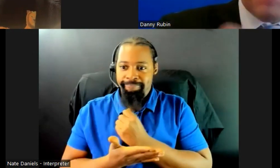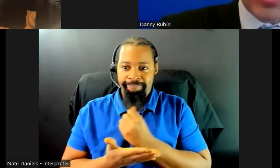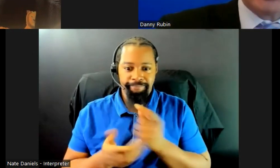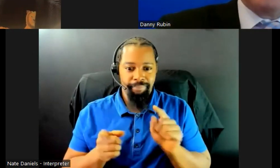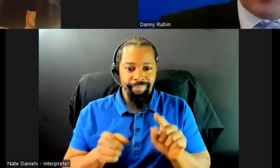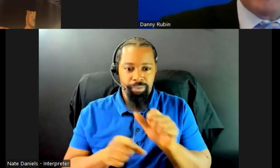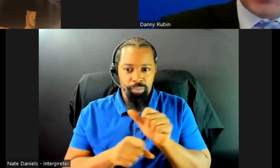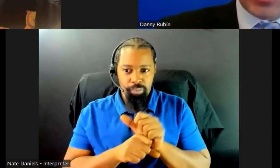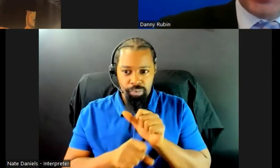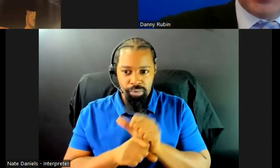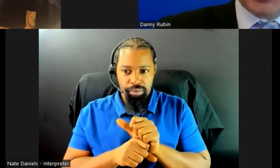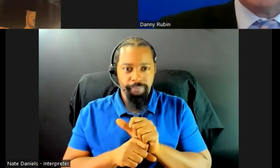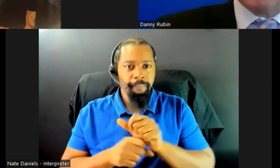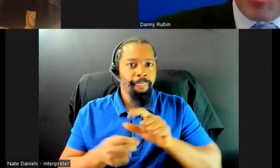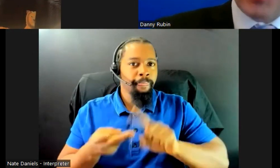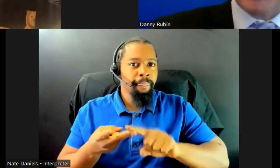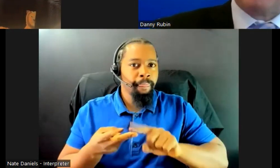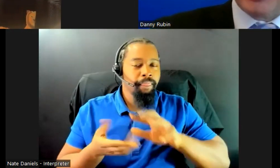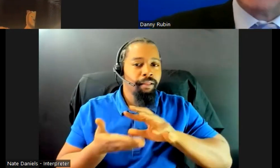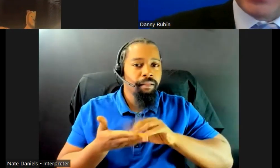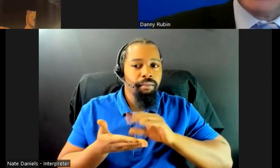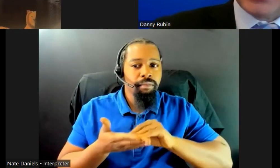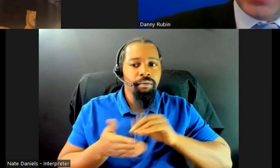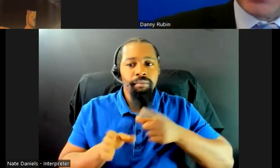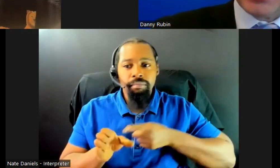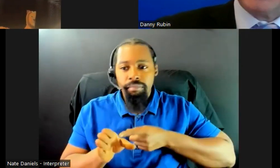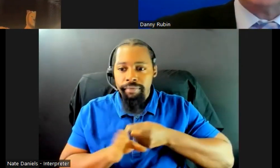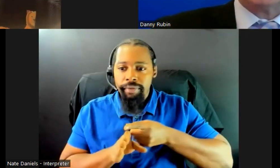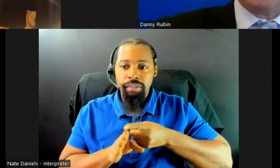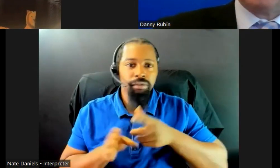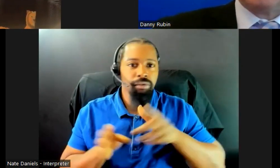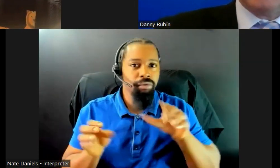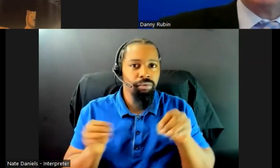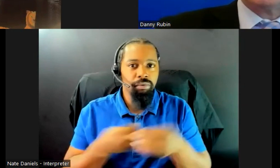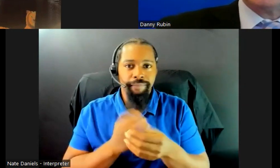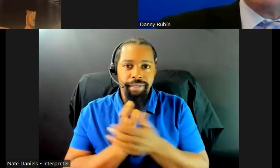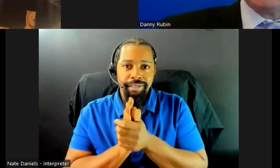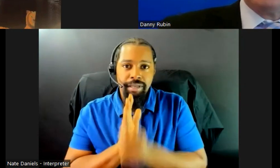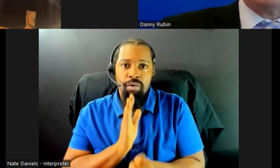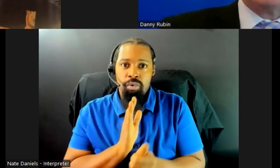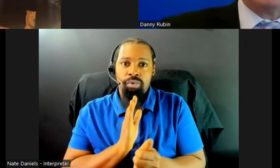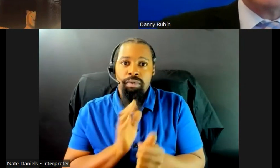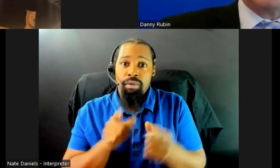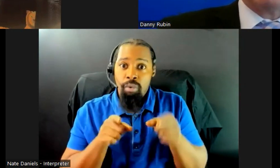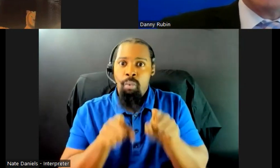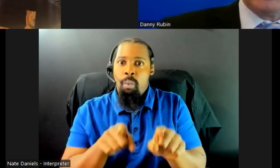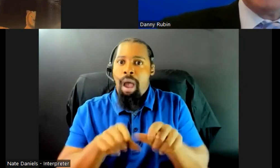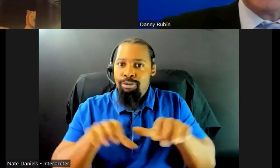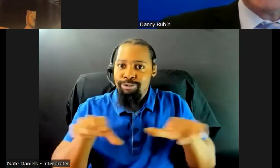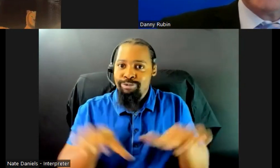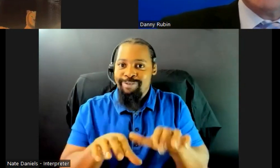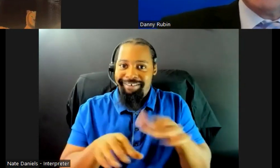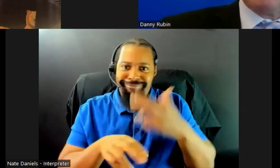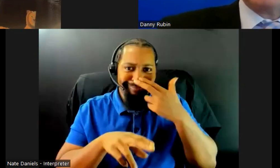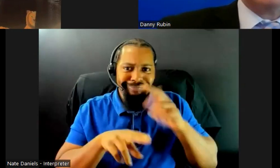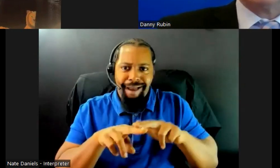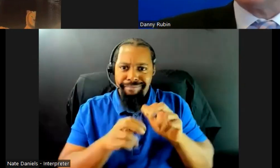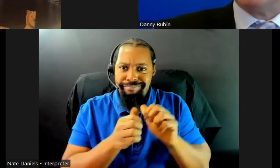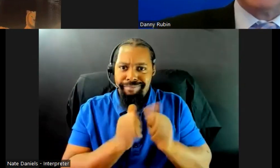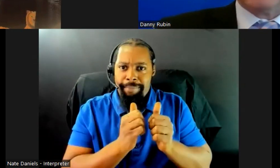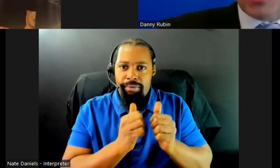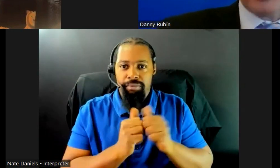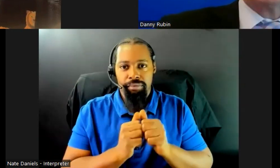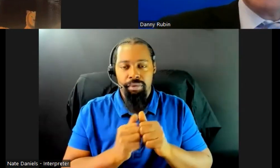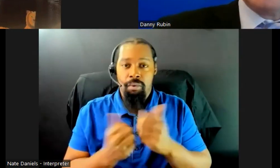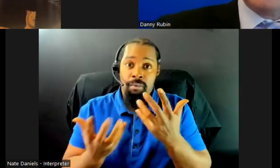learn professional office skills through a fun contest. So we would love to see what you and your students can produce. And we're